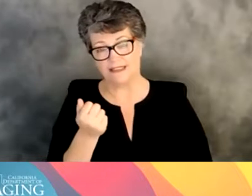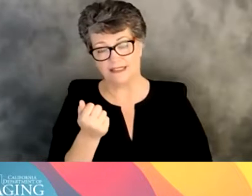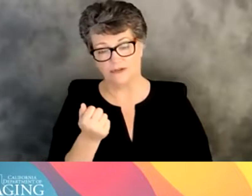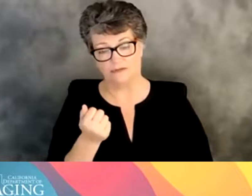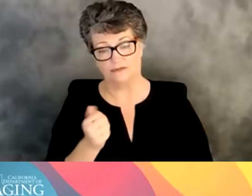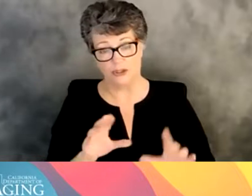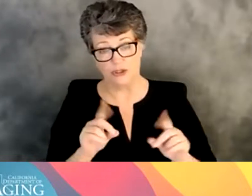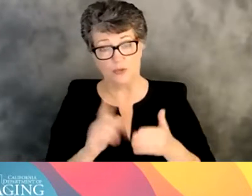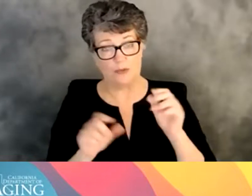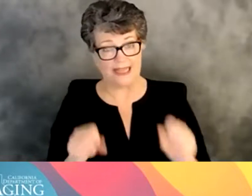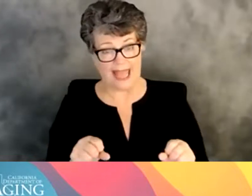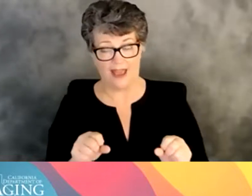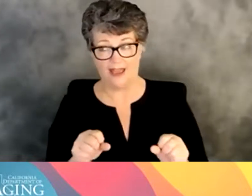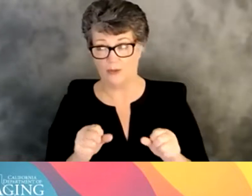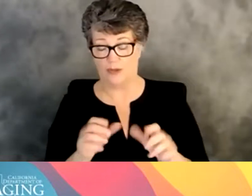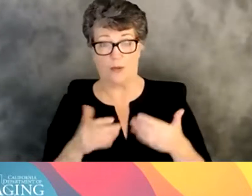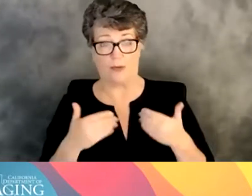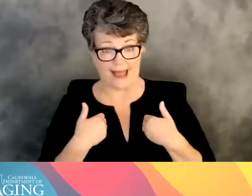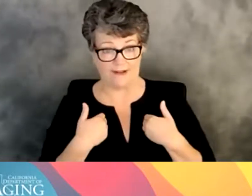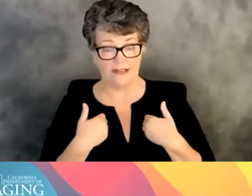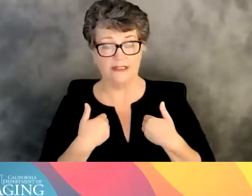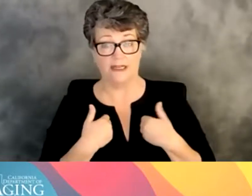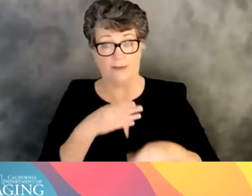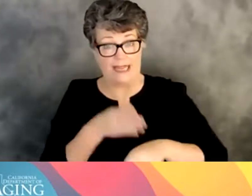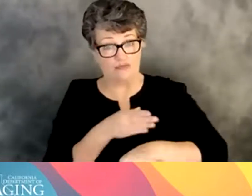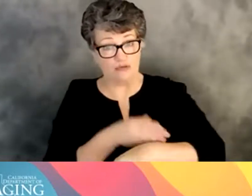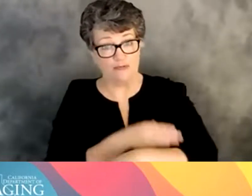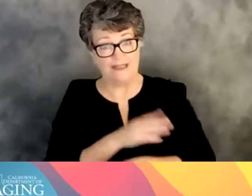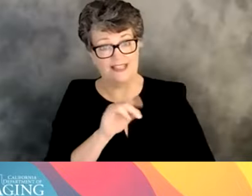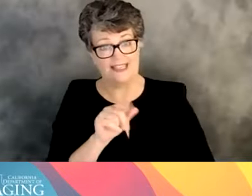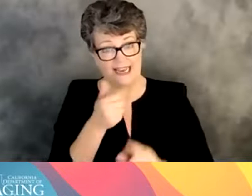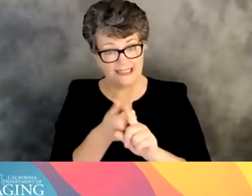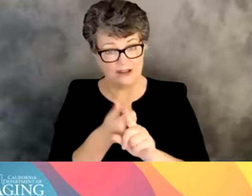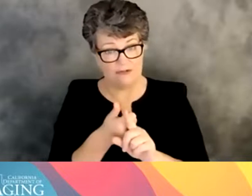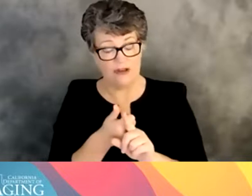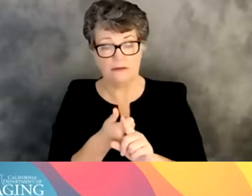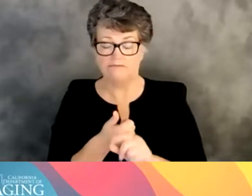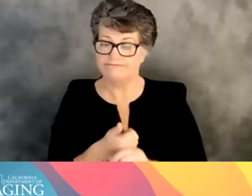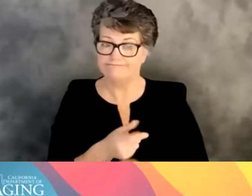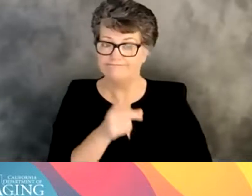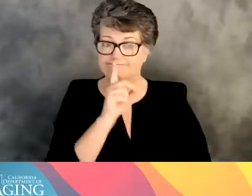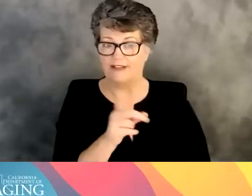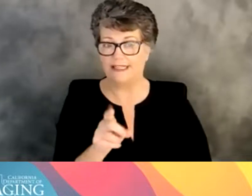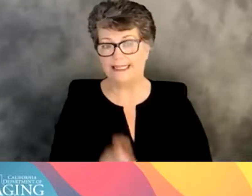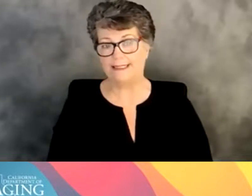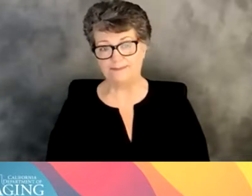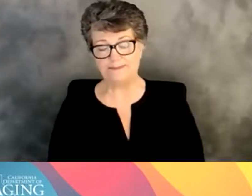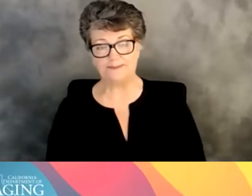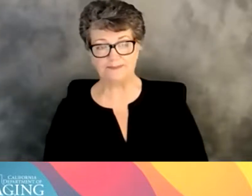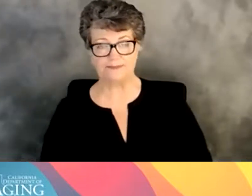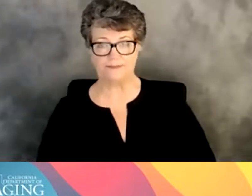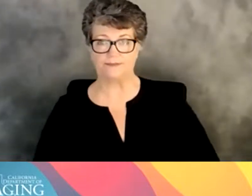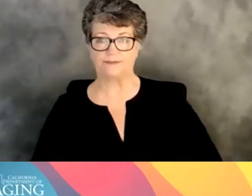what we can with what exists, but improvements in the data itself are definitely warranted.